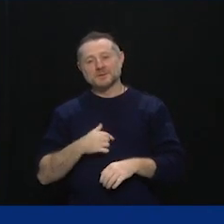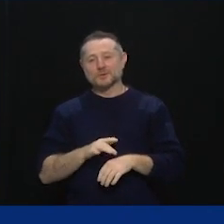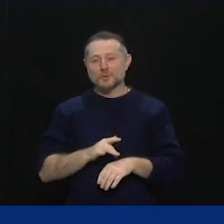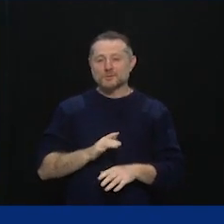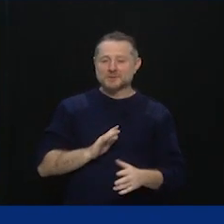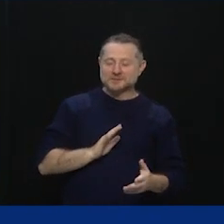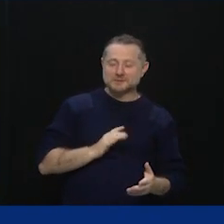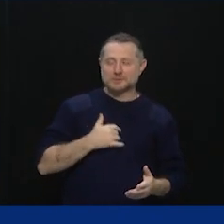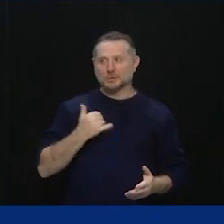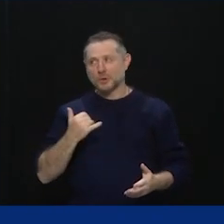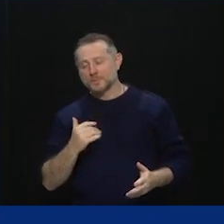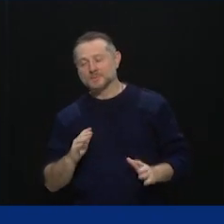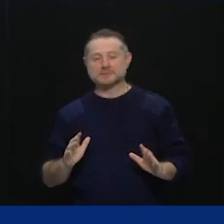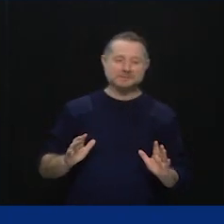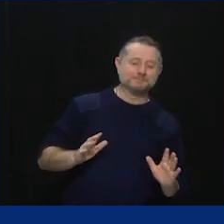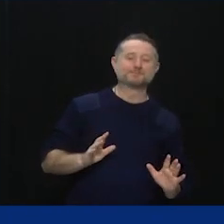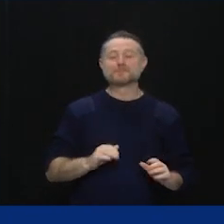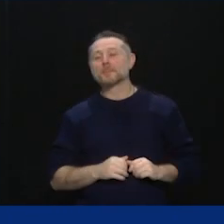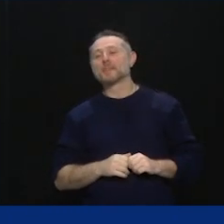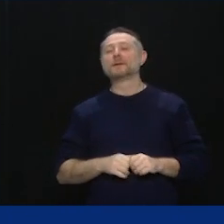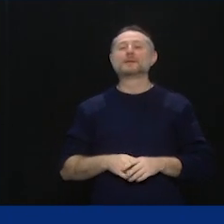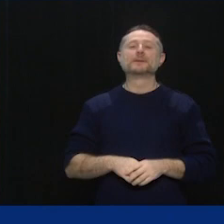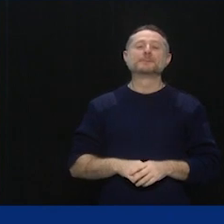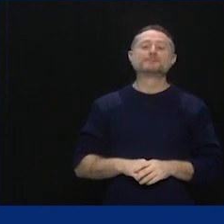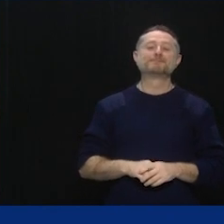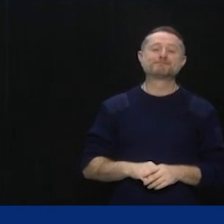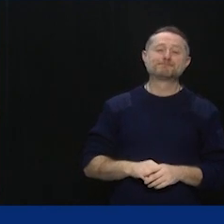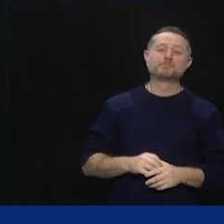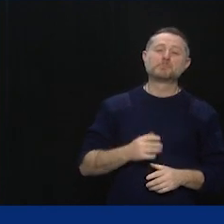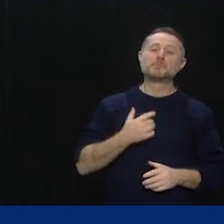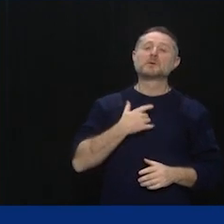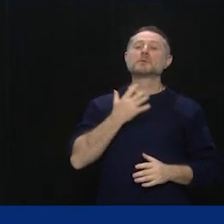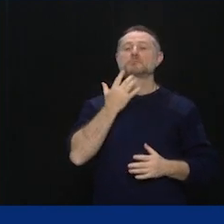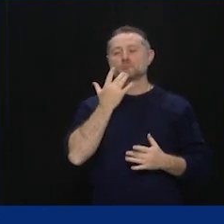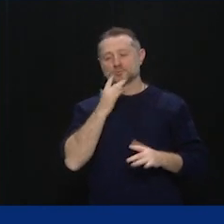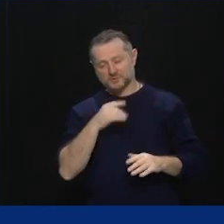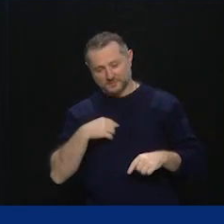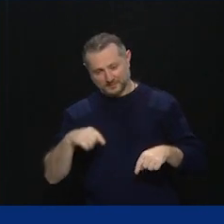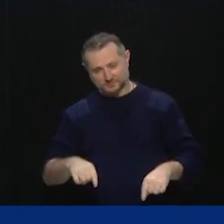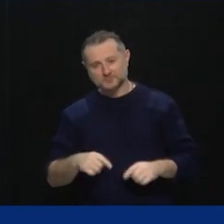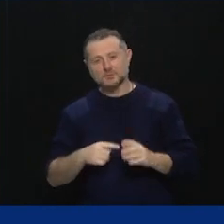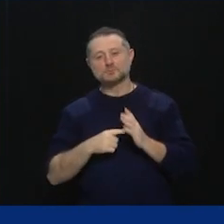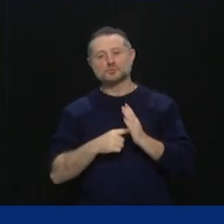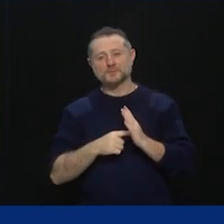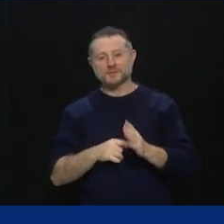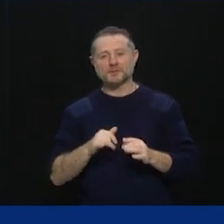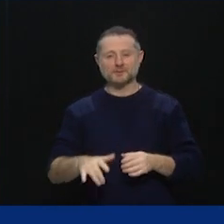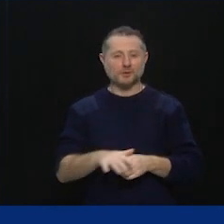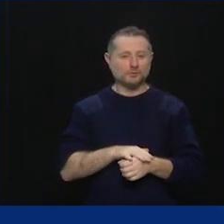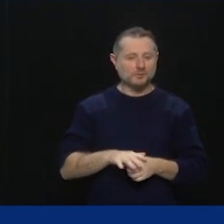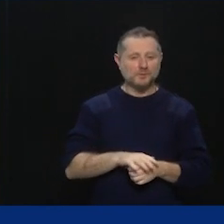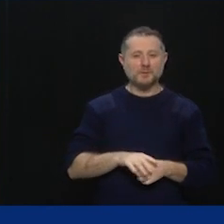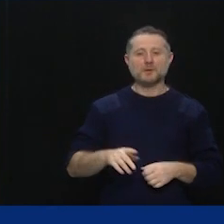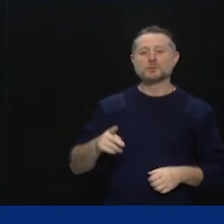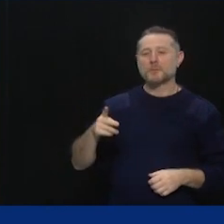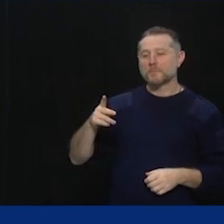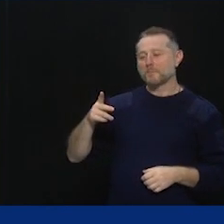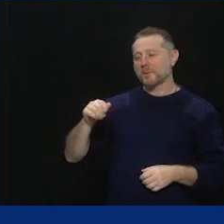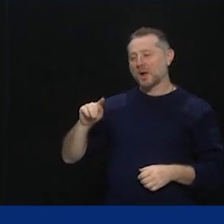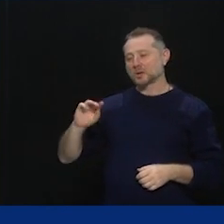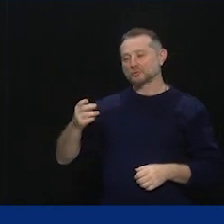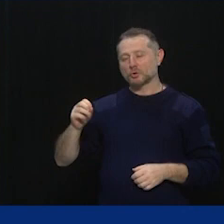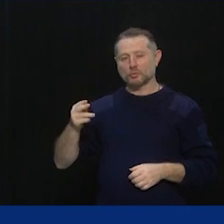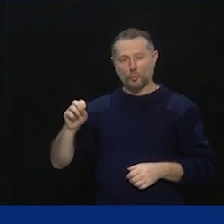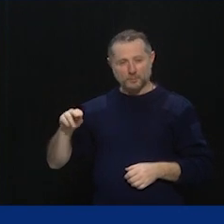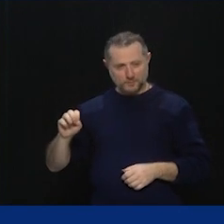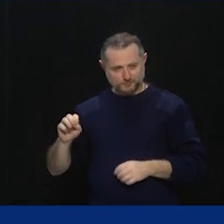I'm blessed to represent this area as well as Patchogue. And speaking of Patchogue, about 10, 12 years